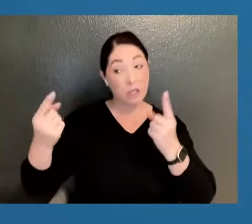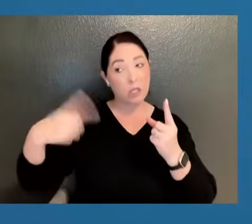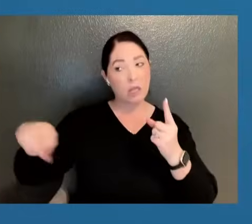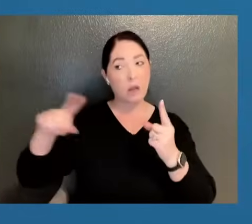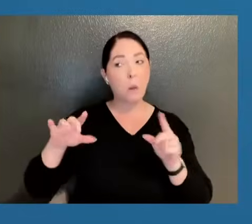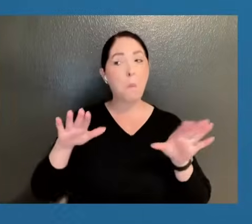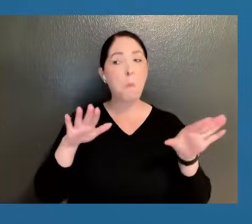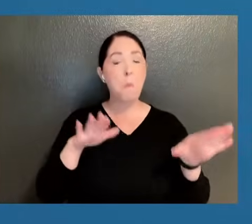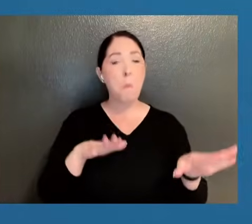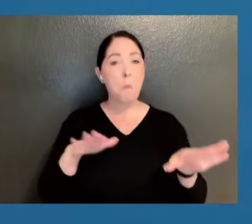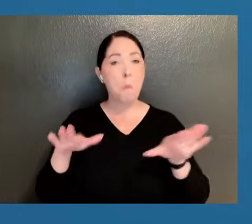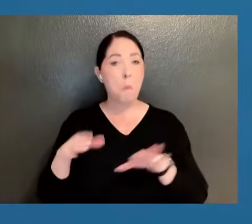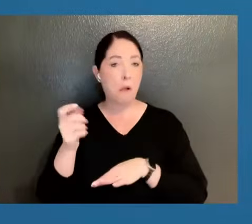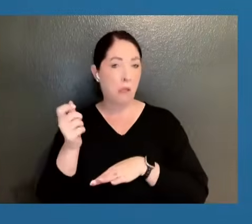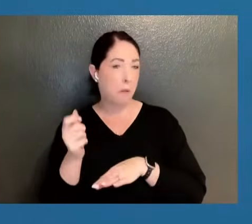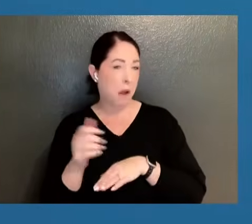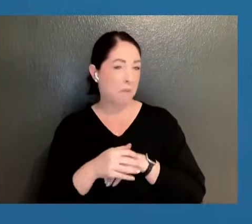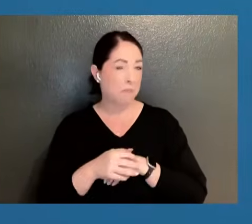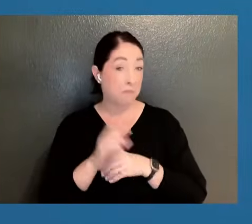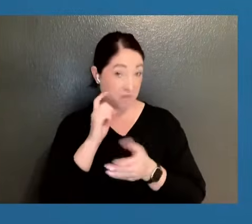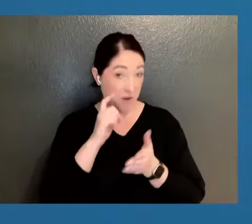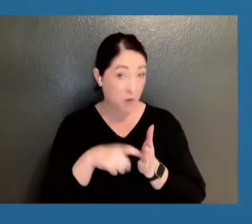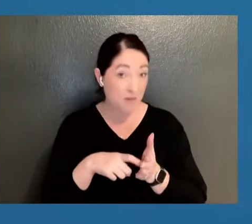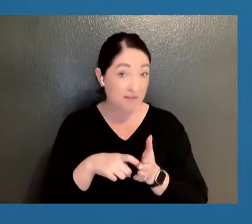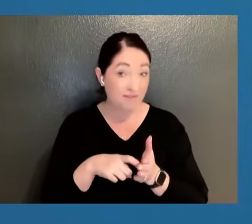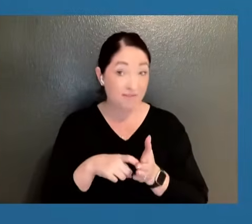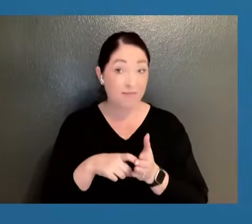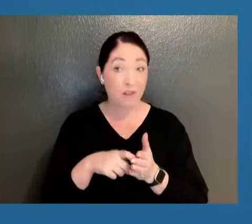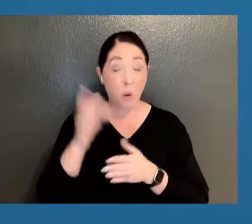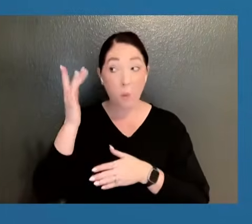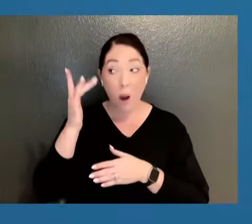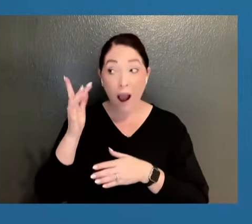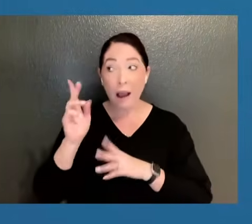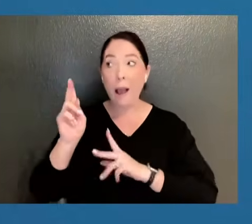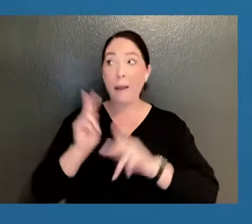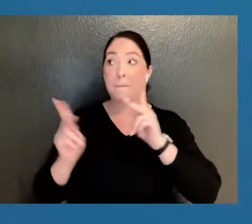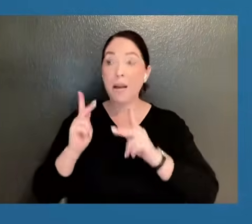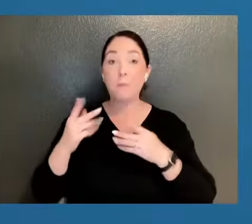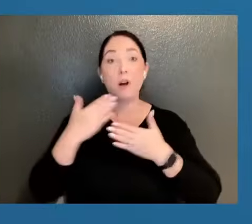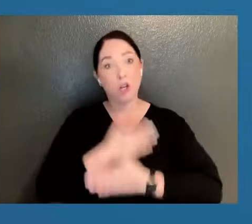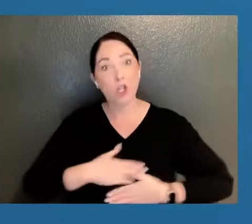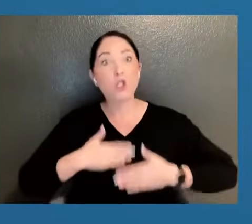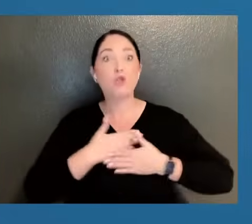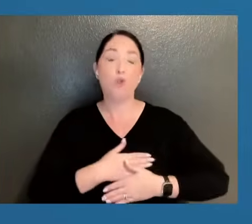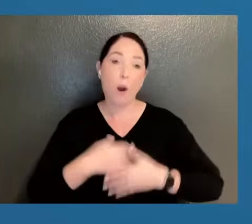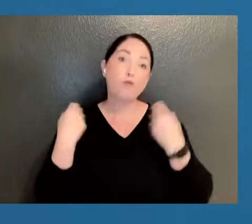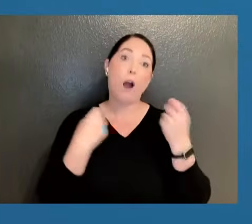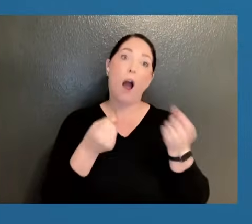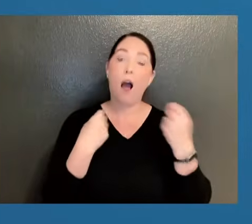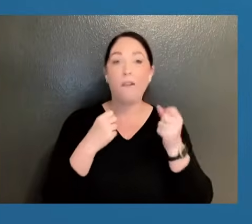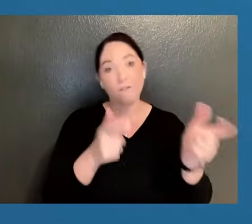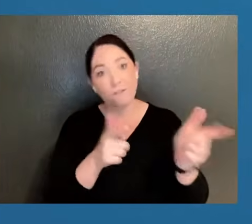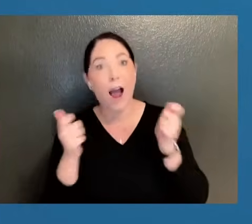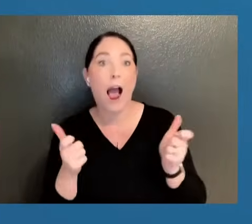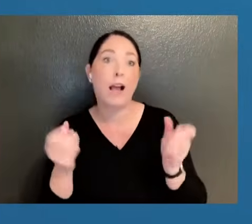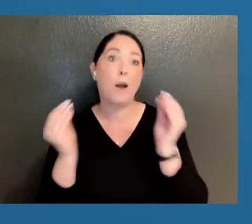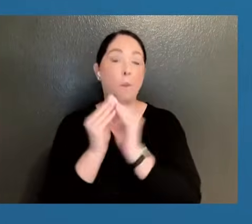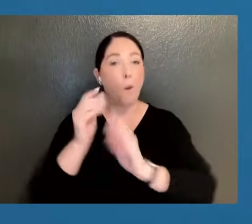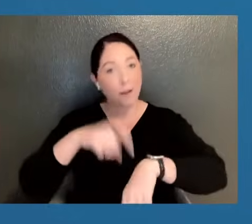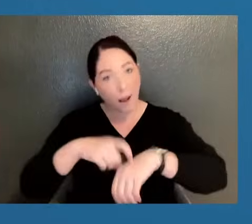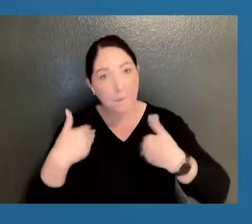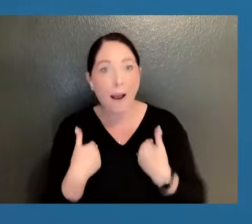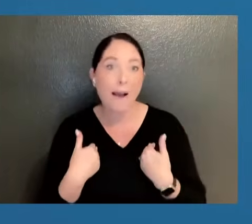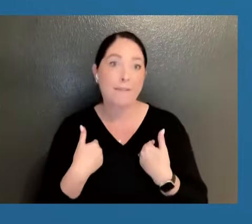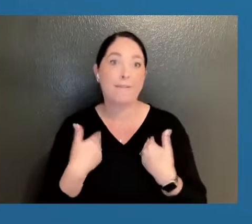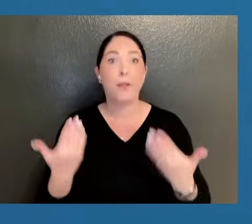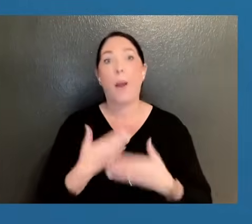notice that? It's calmed down because people like getting across the bridges faster. They like coming to the city with more time on their hands. They're happy not to